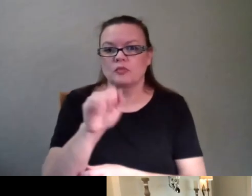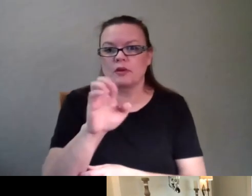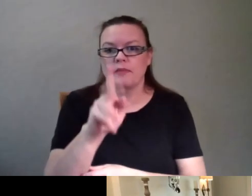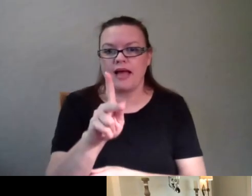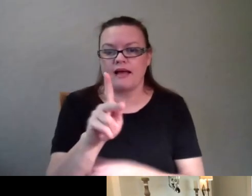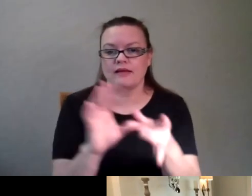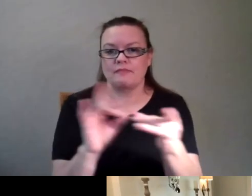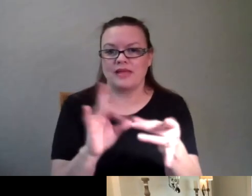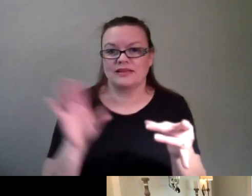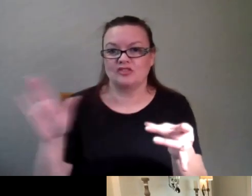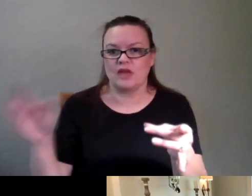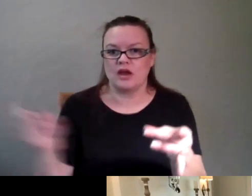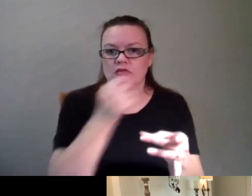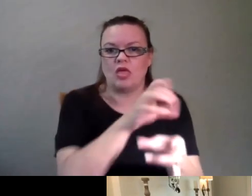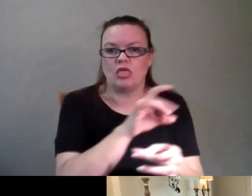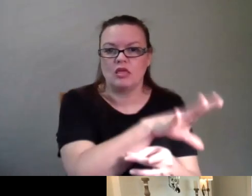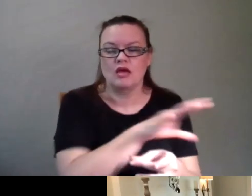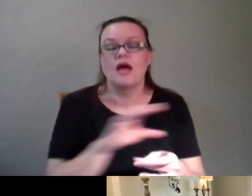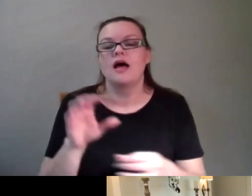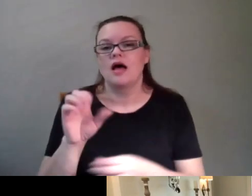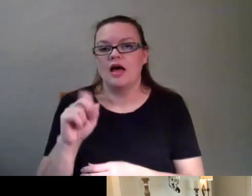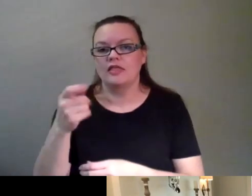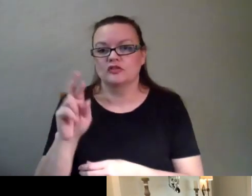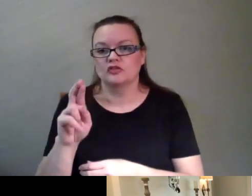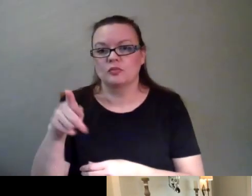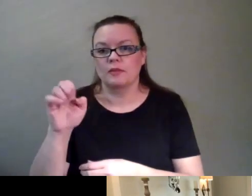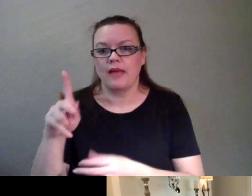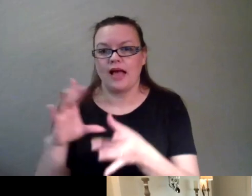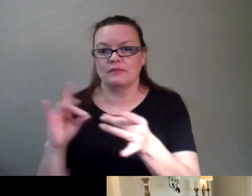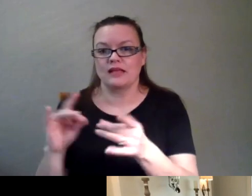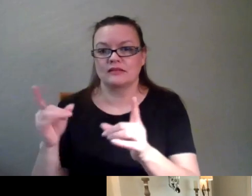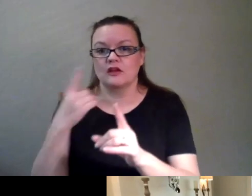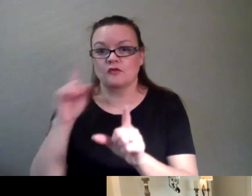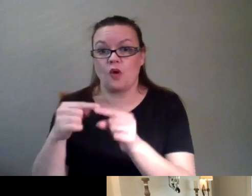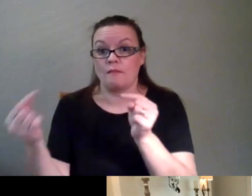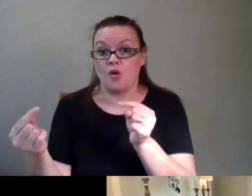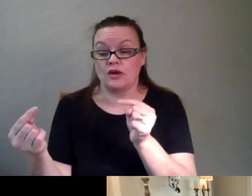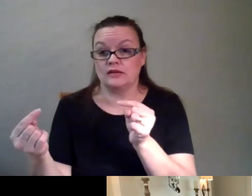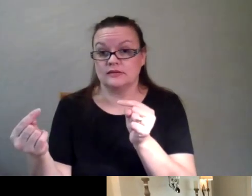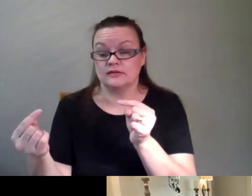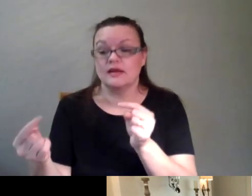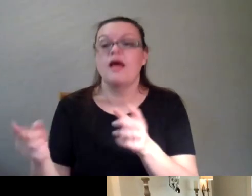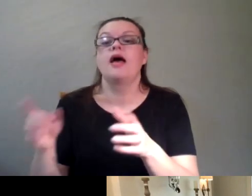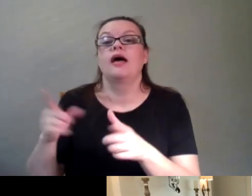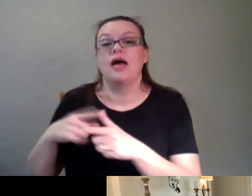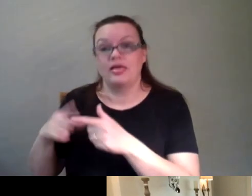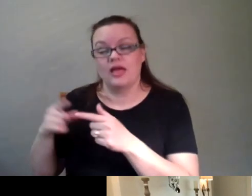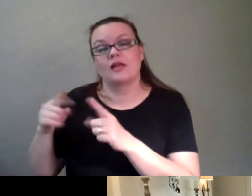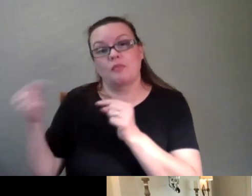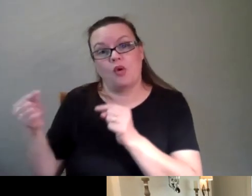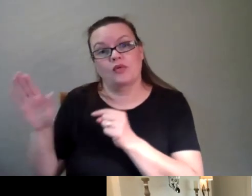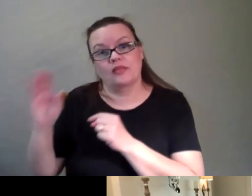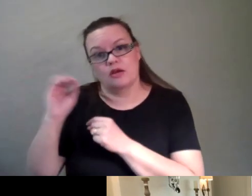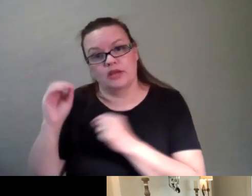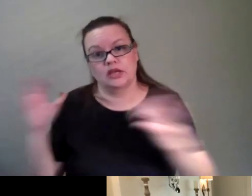super PAC message for your opponent, and your opponent's campaign. And so, especially since super PACs